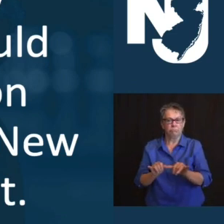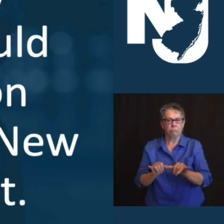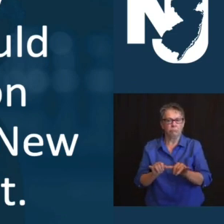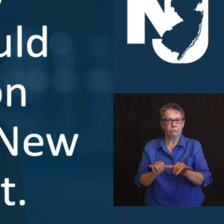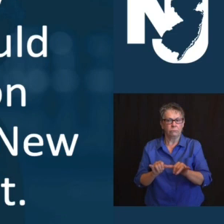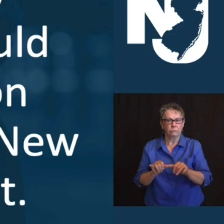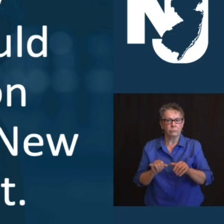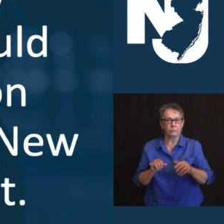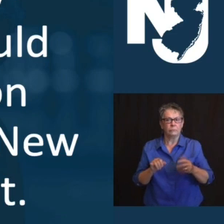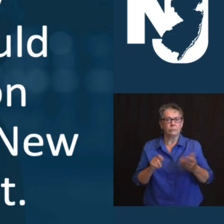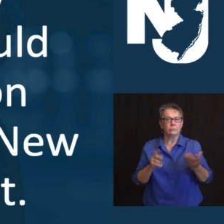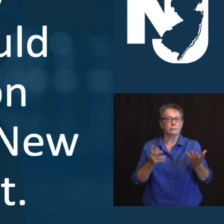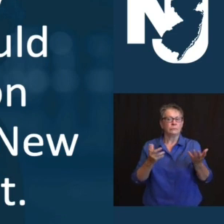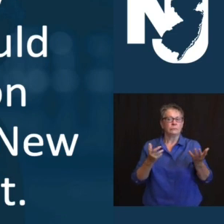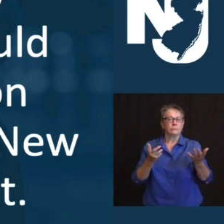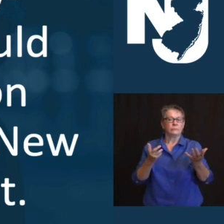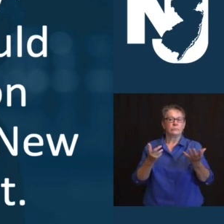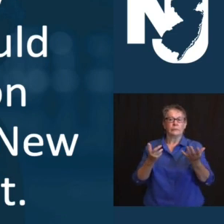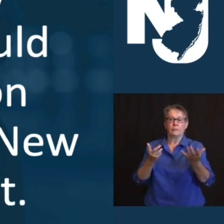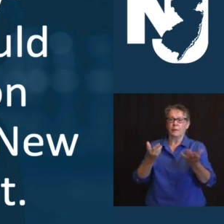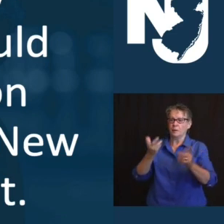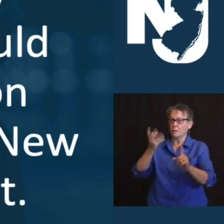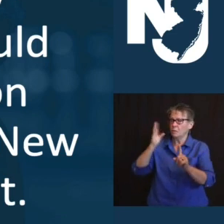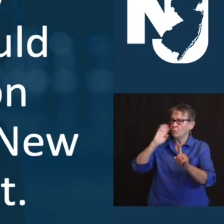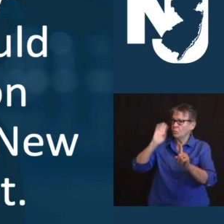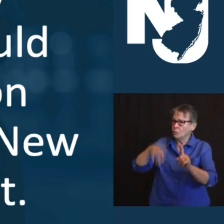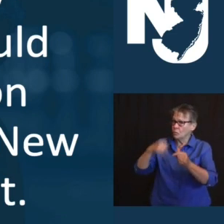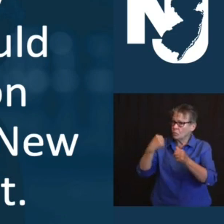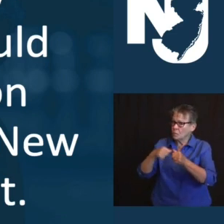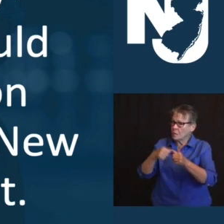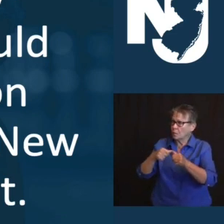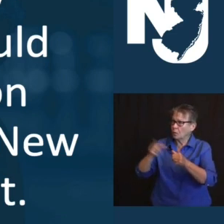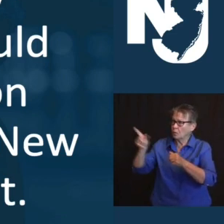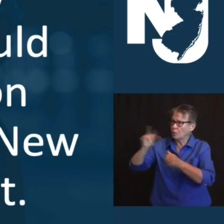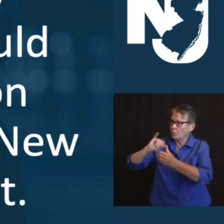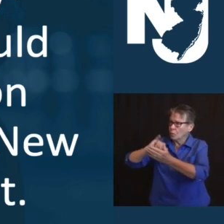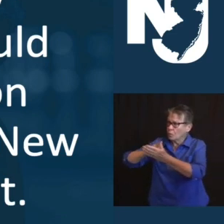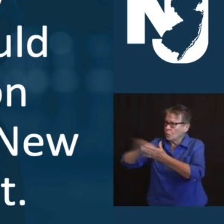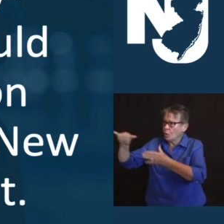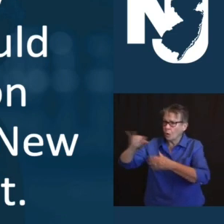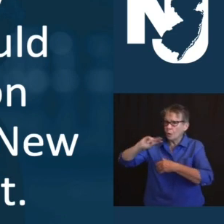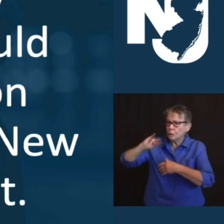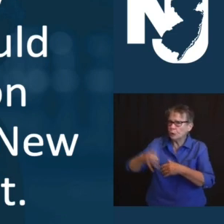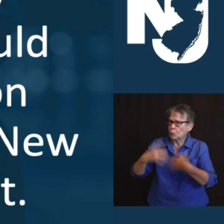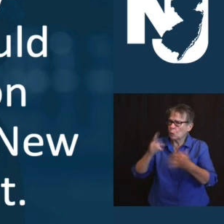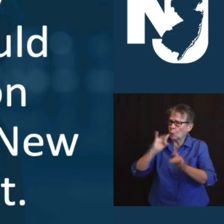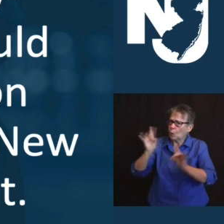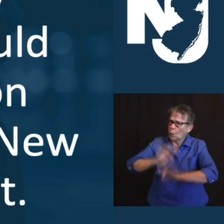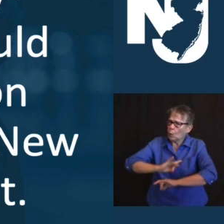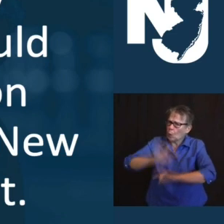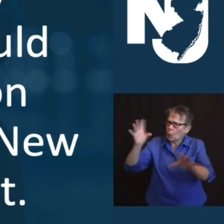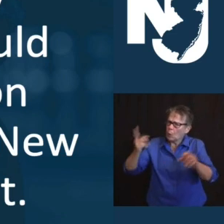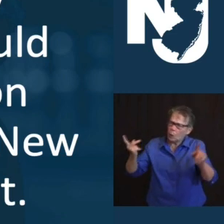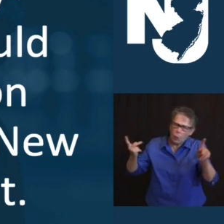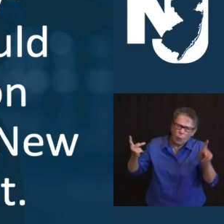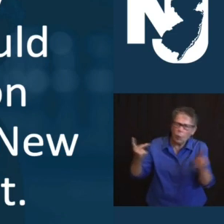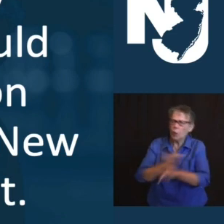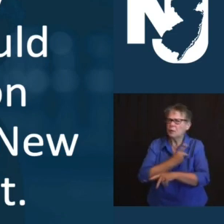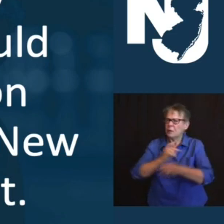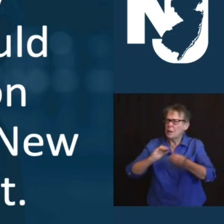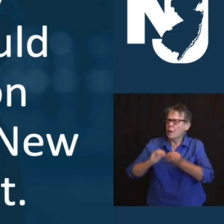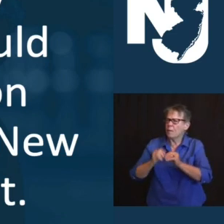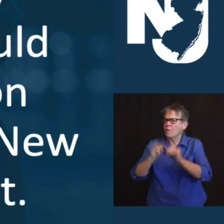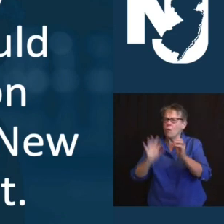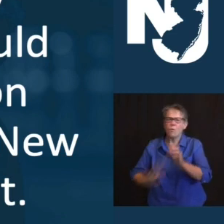but we simply ask you to join us in our shared sacrifice to keep ourselves moving in the right direction. I think this is